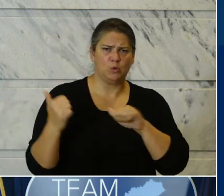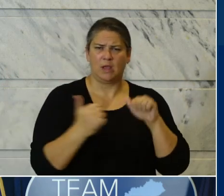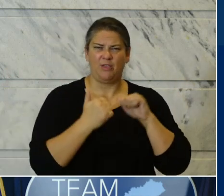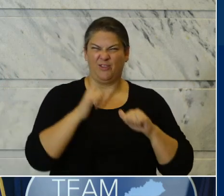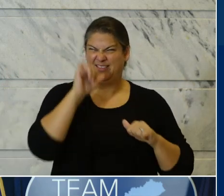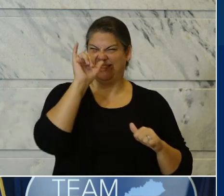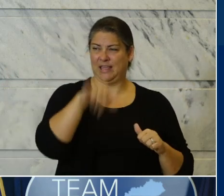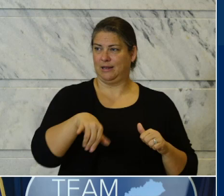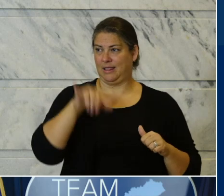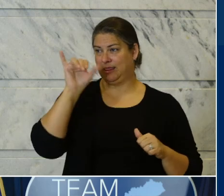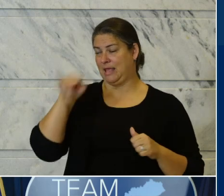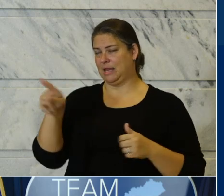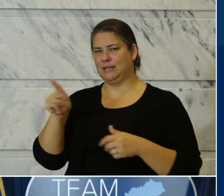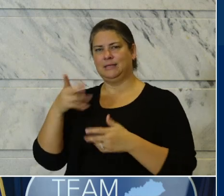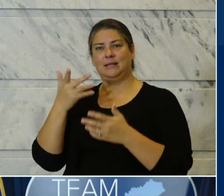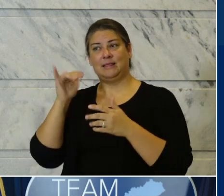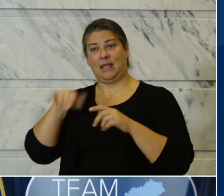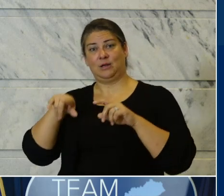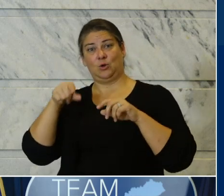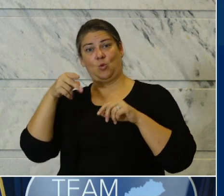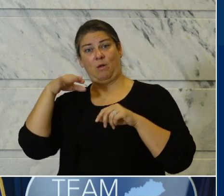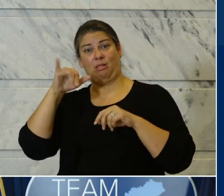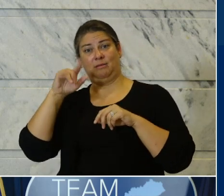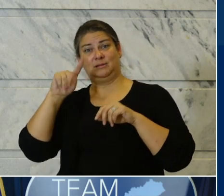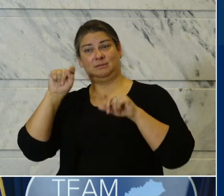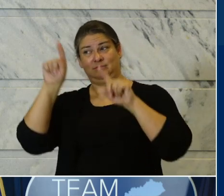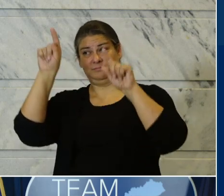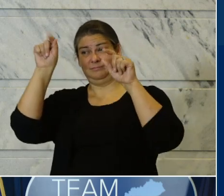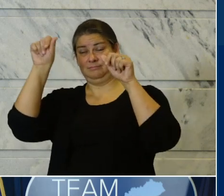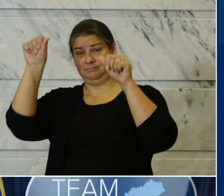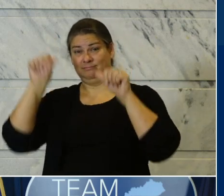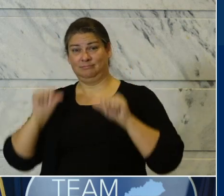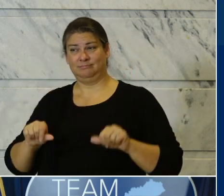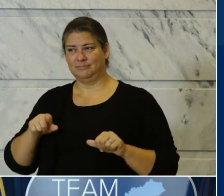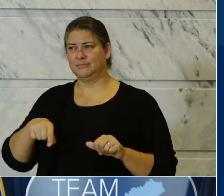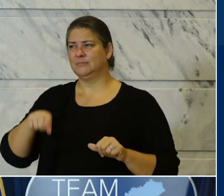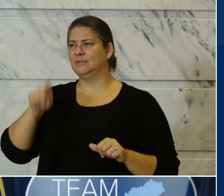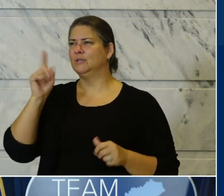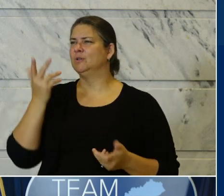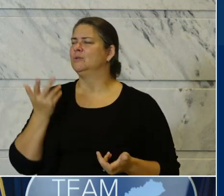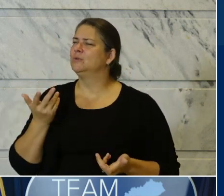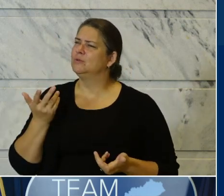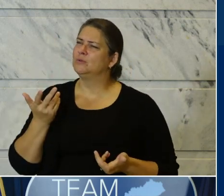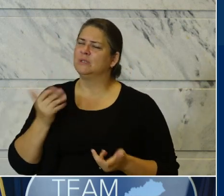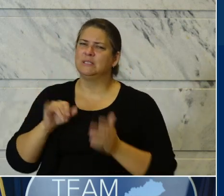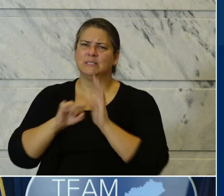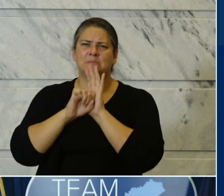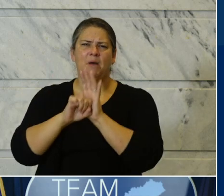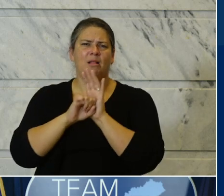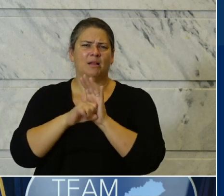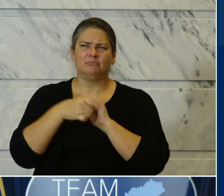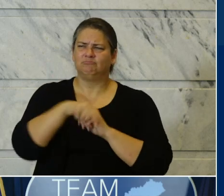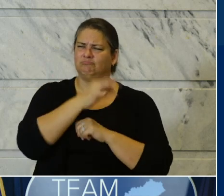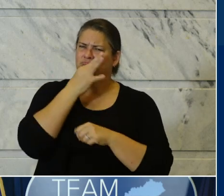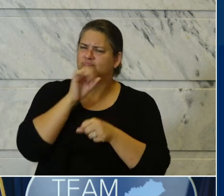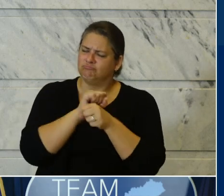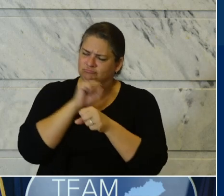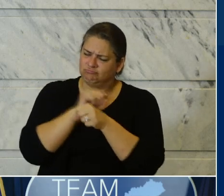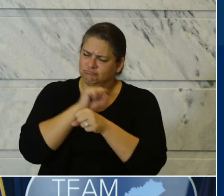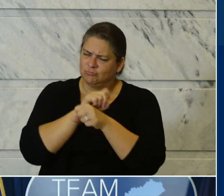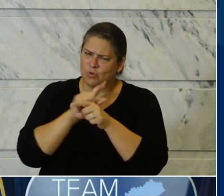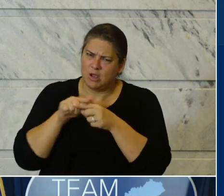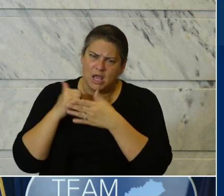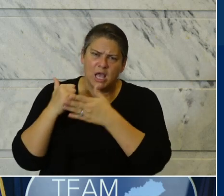This is symbolic of 100 people who saw how much a mask can help people and got to work. They didn't